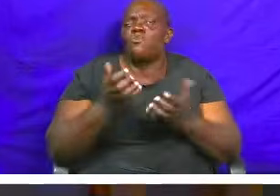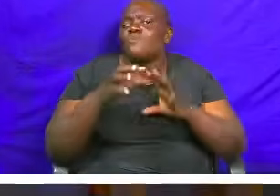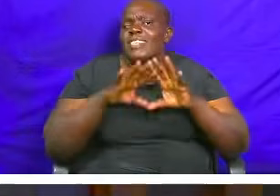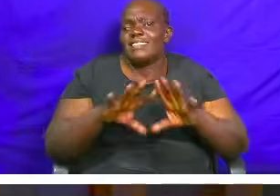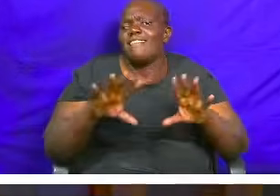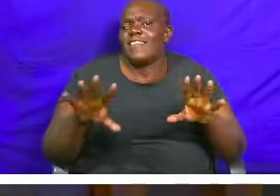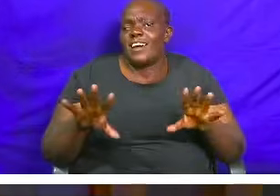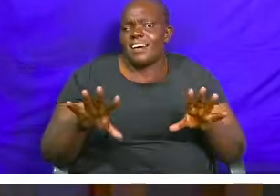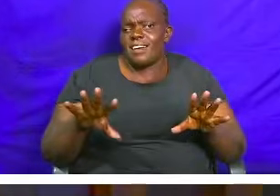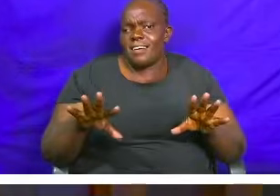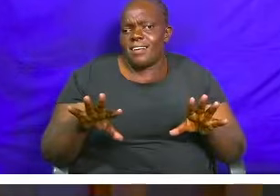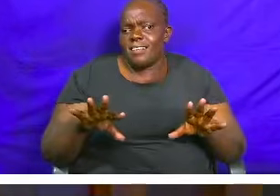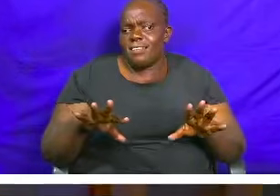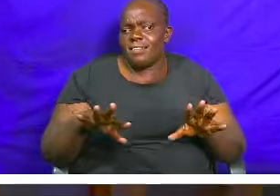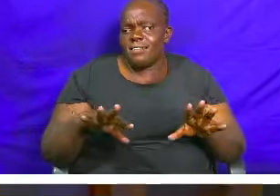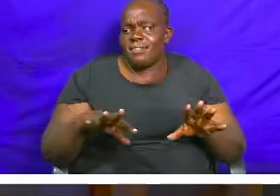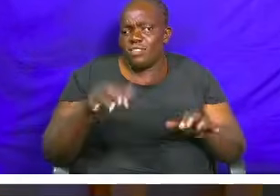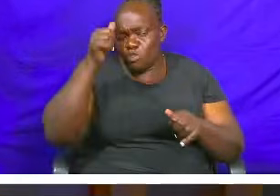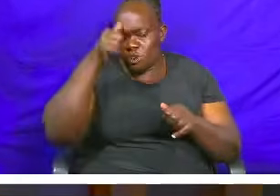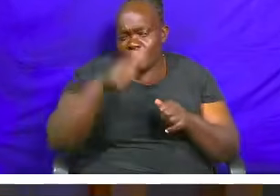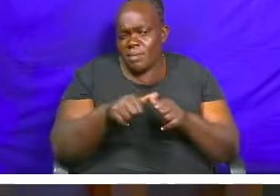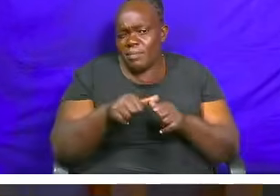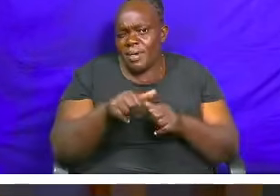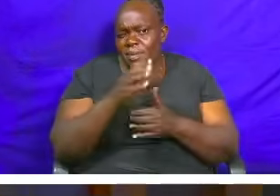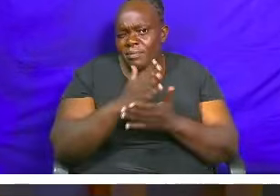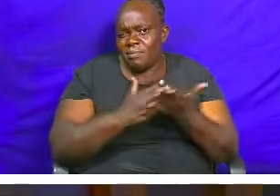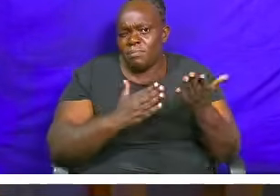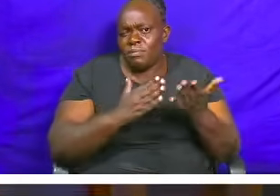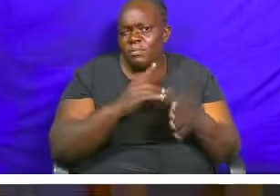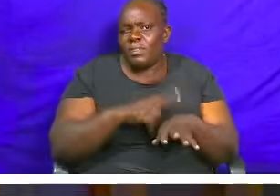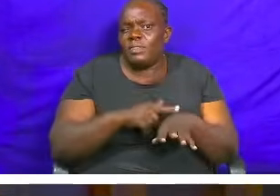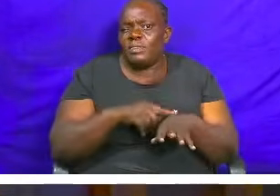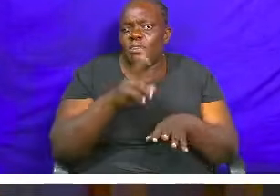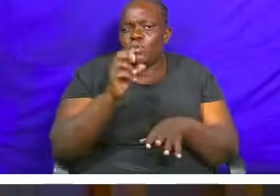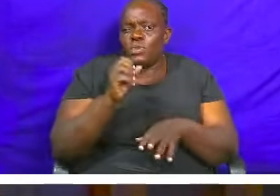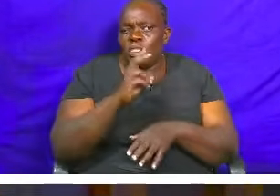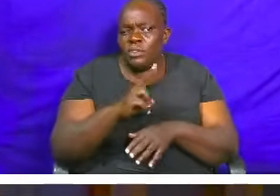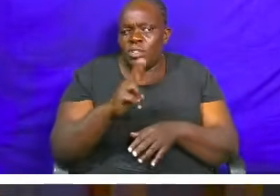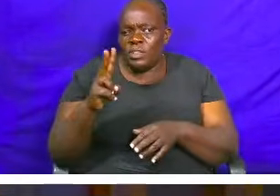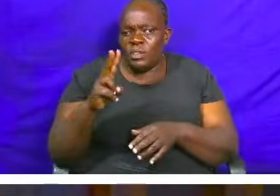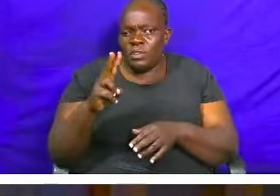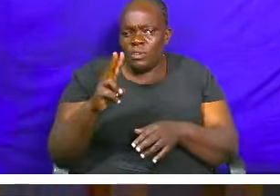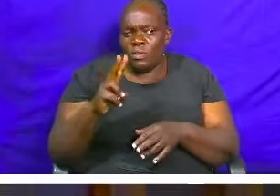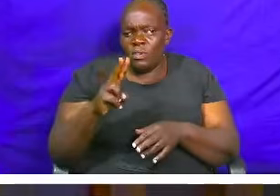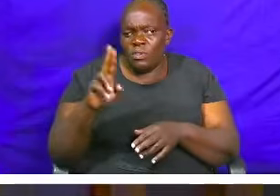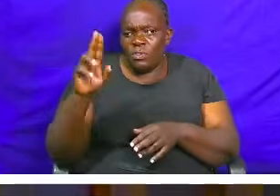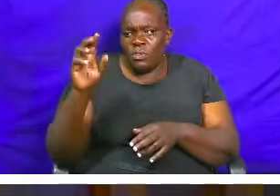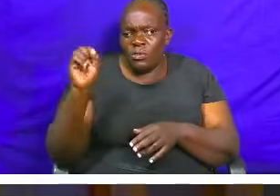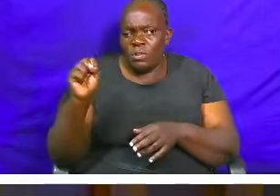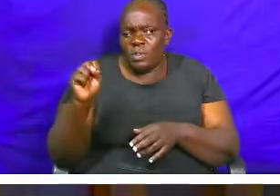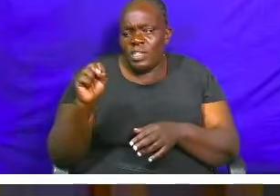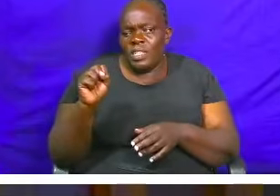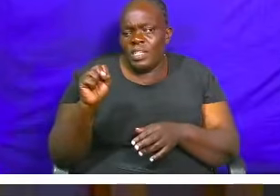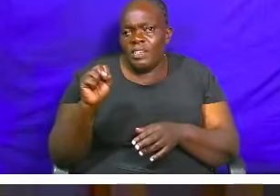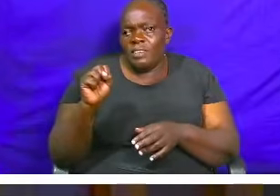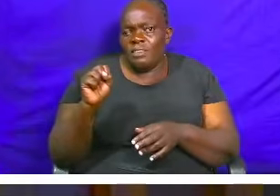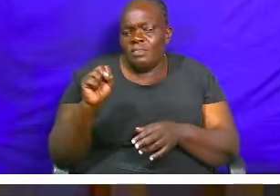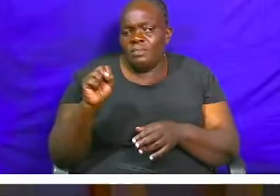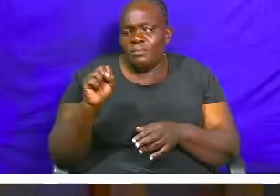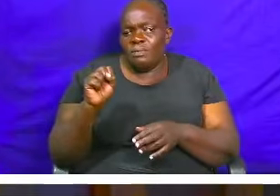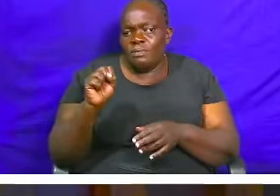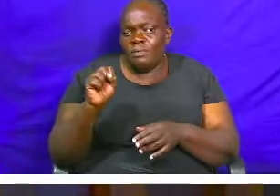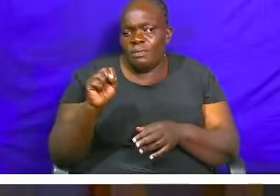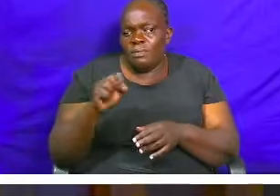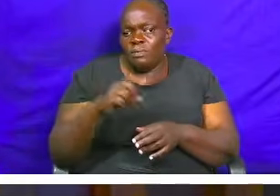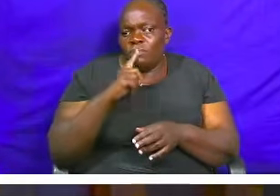and because you remember sometimes in 2022, because the US Fed rate was very high, so